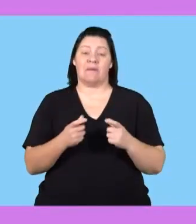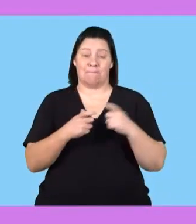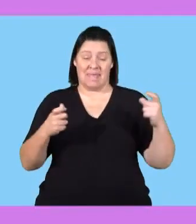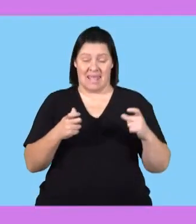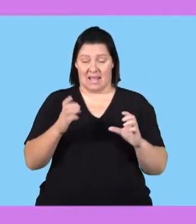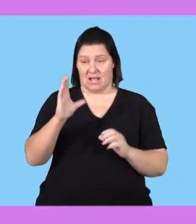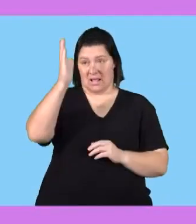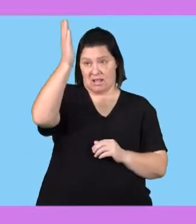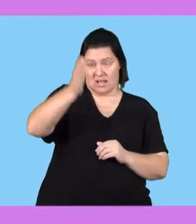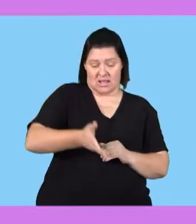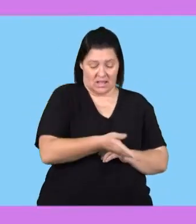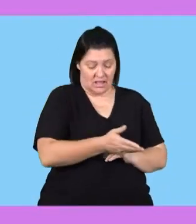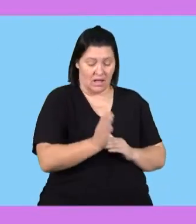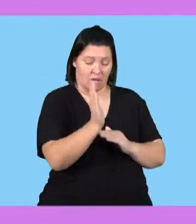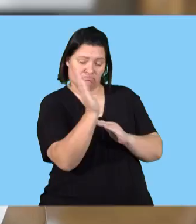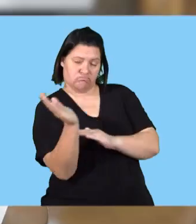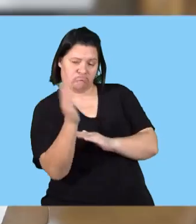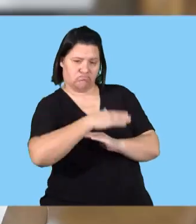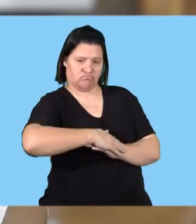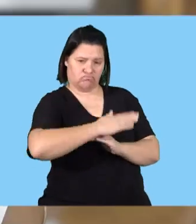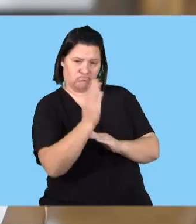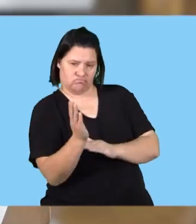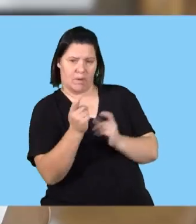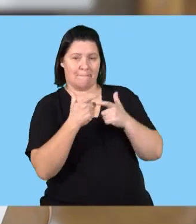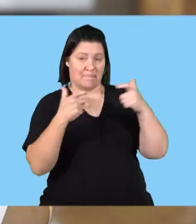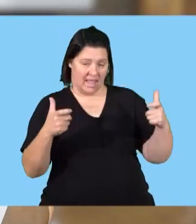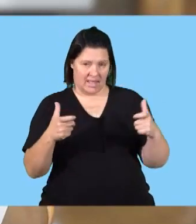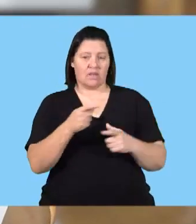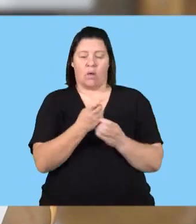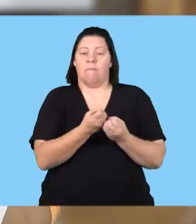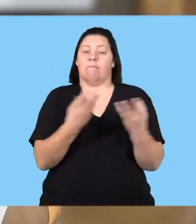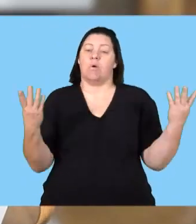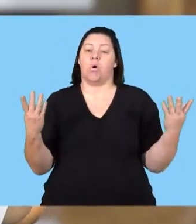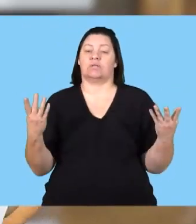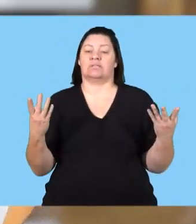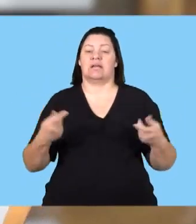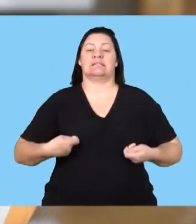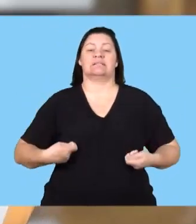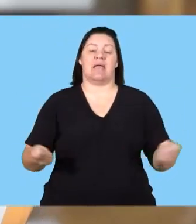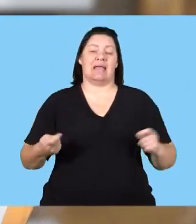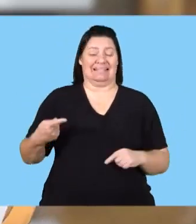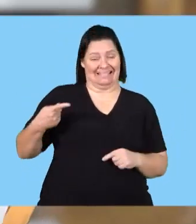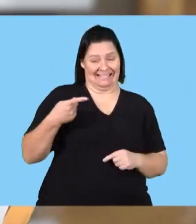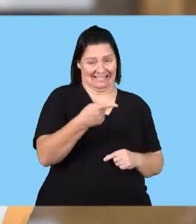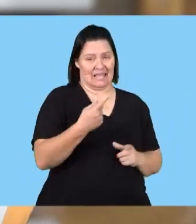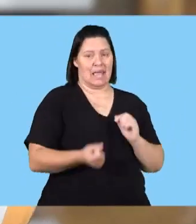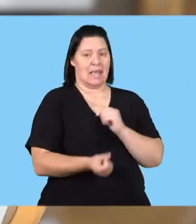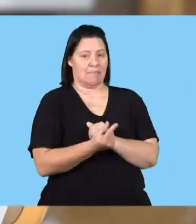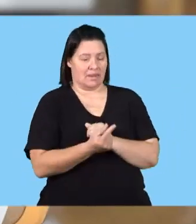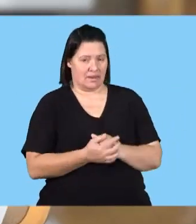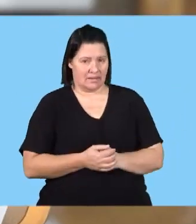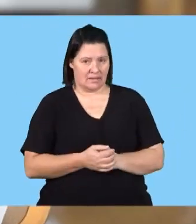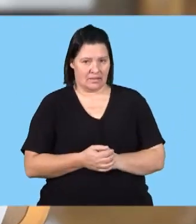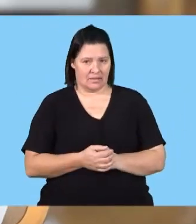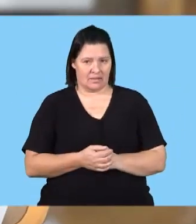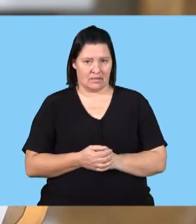you have the bigger slice, that bigger slice tells you that that's where most of the spending was